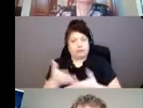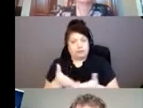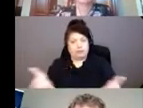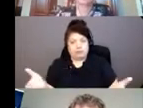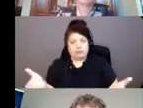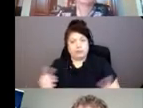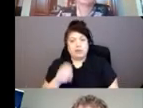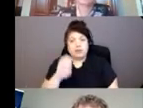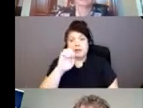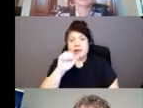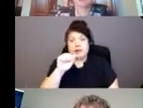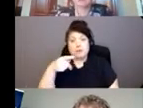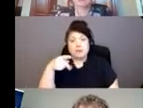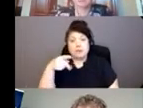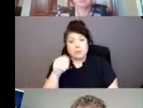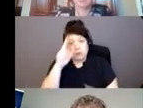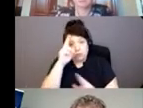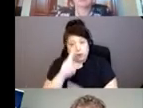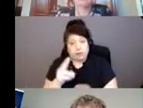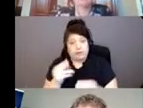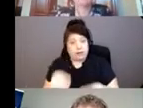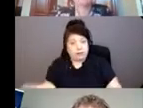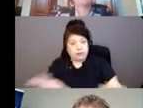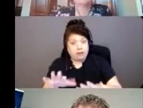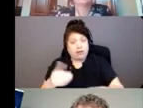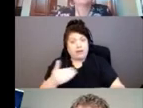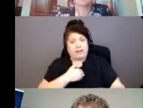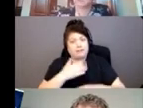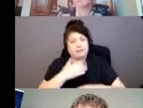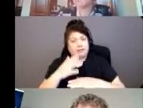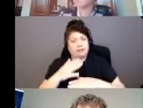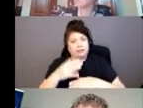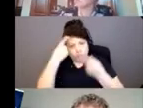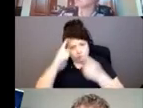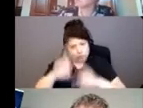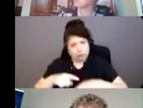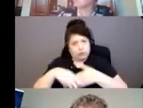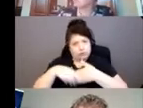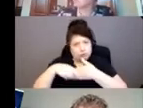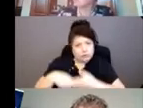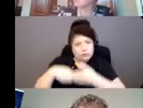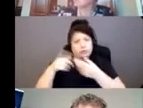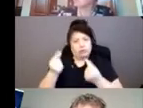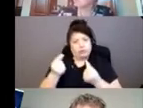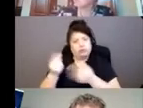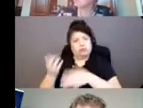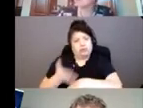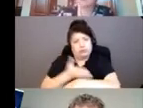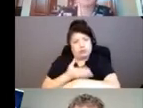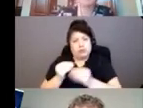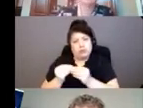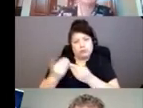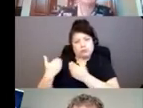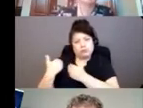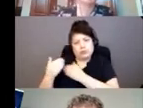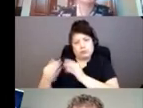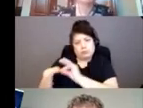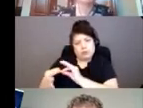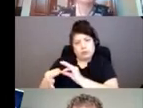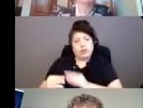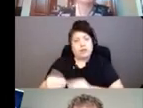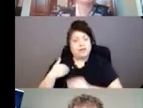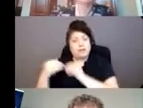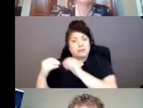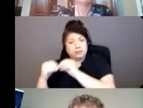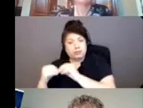EAPO endeavours to honour this land and its treaties by strengthening our relationship and responsibilities to them. We live and work on Métis, Anishinaabek,